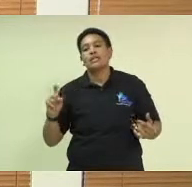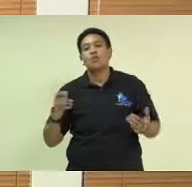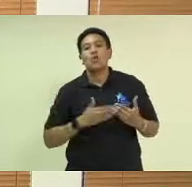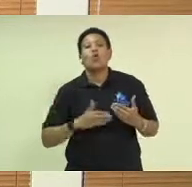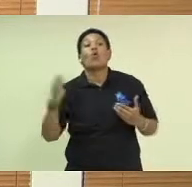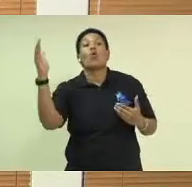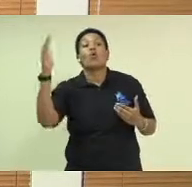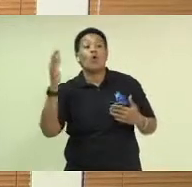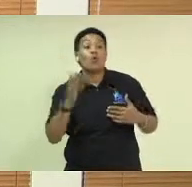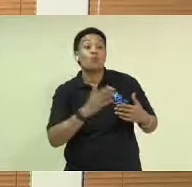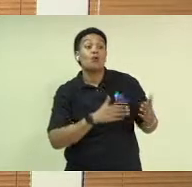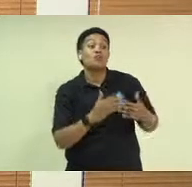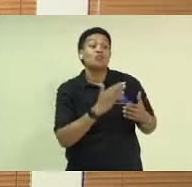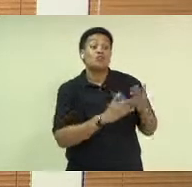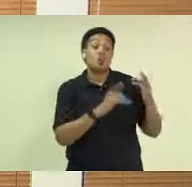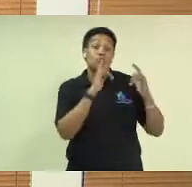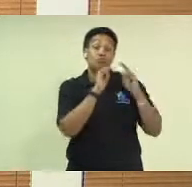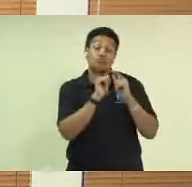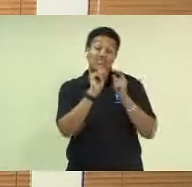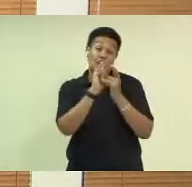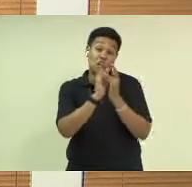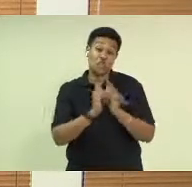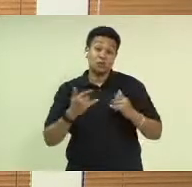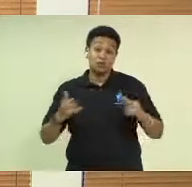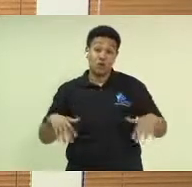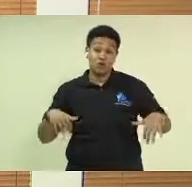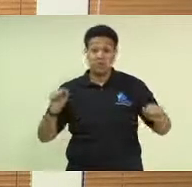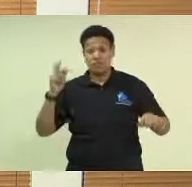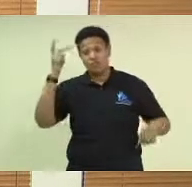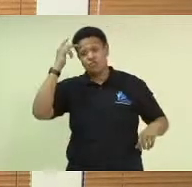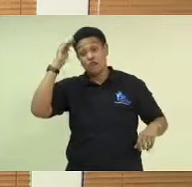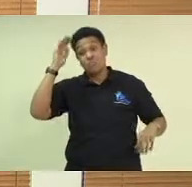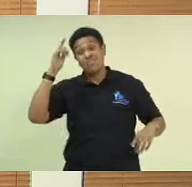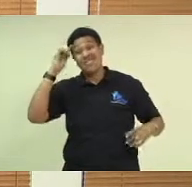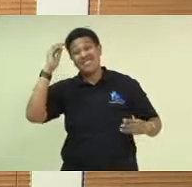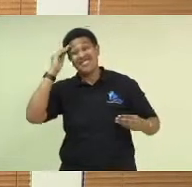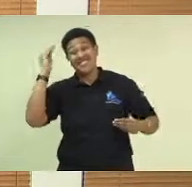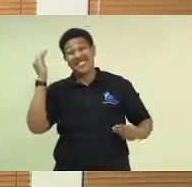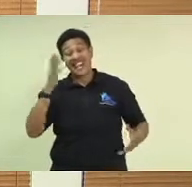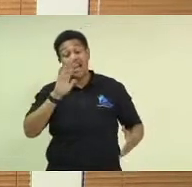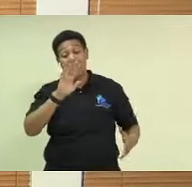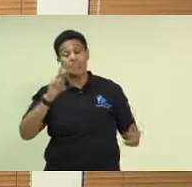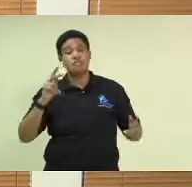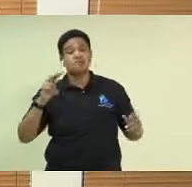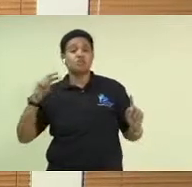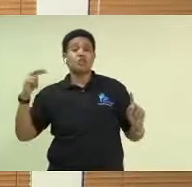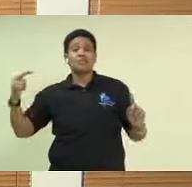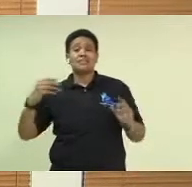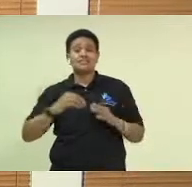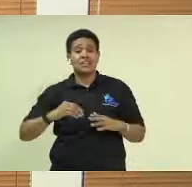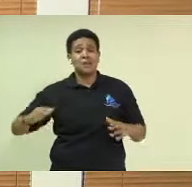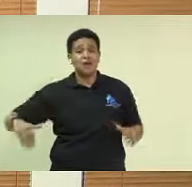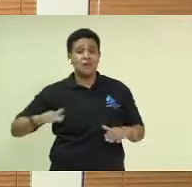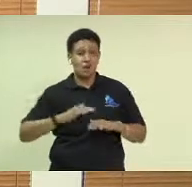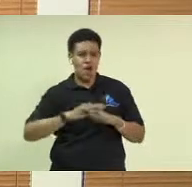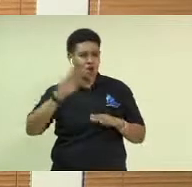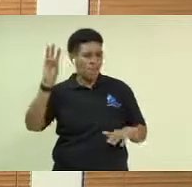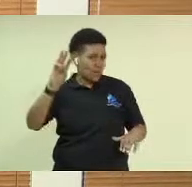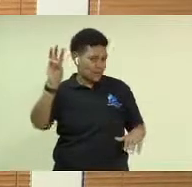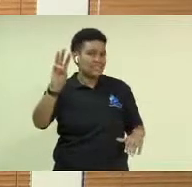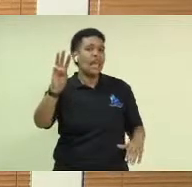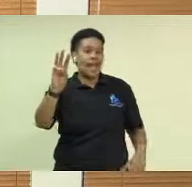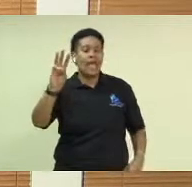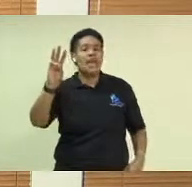and whether some adjustments are made. The Prime Minister telecasted his position in the Parliament on Wednesday, I think it